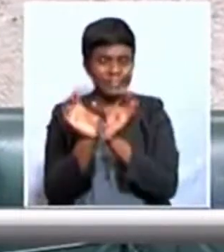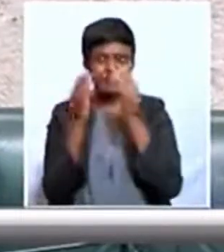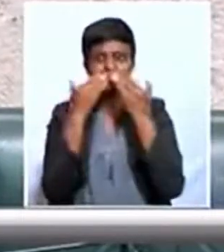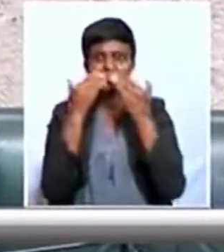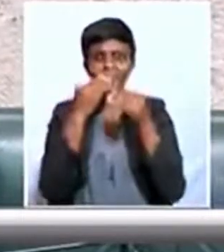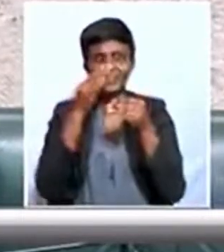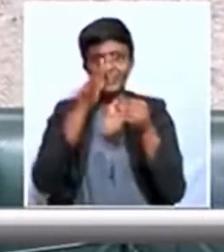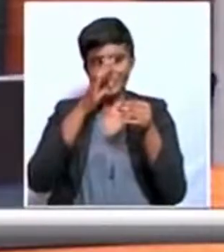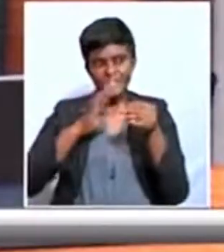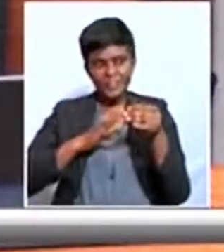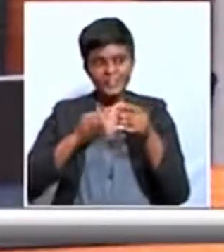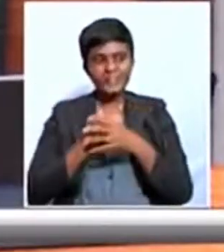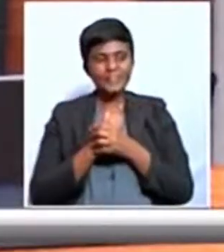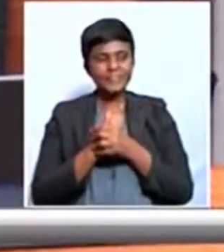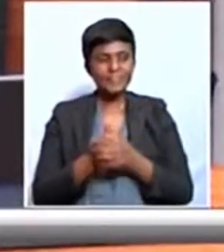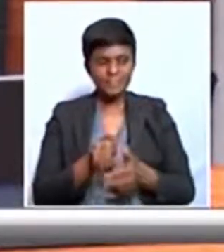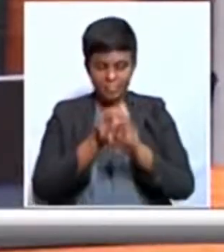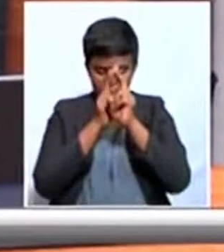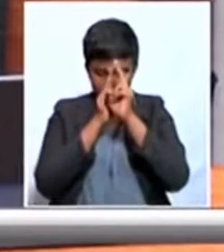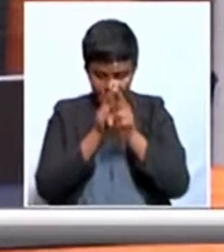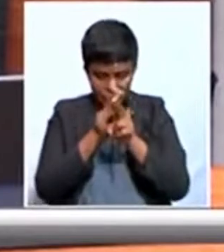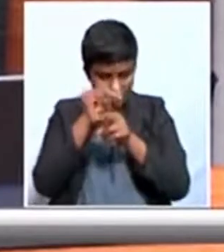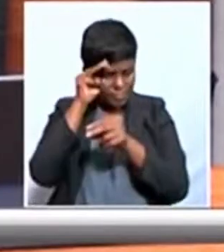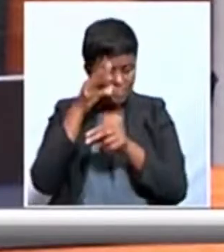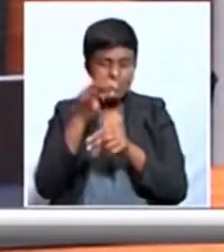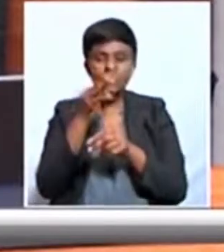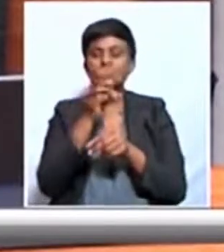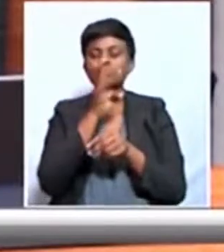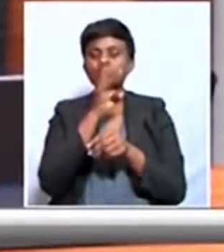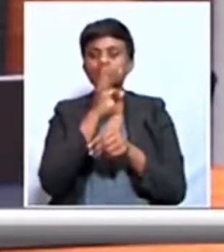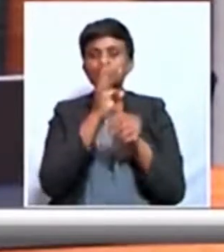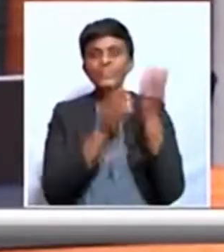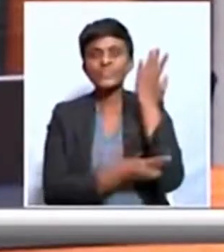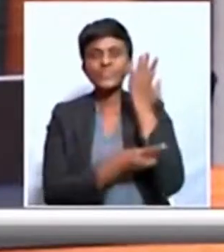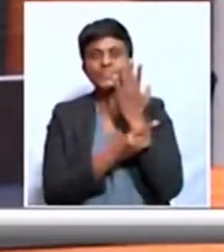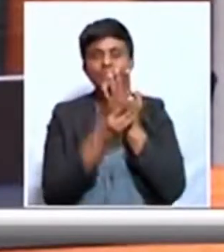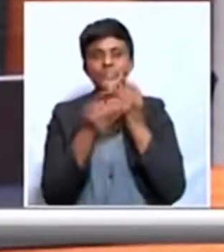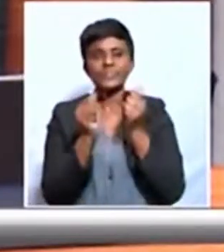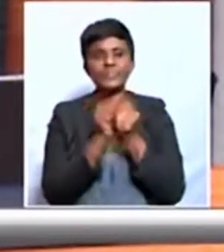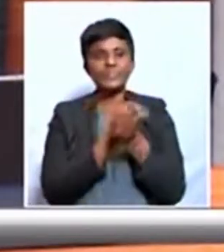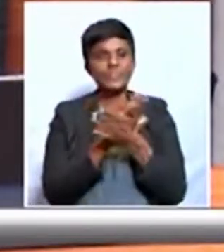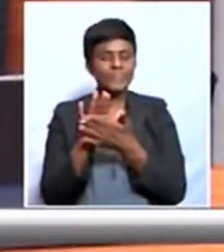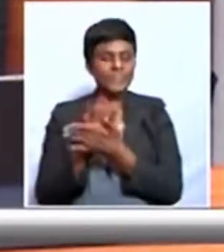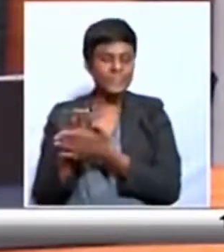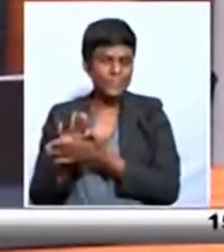Speaker. The Honorable Minister of Water Development and Sanitation.